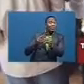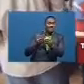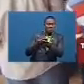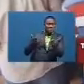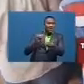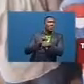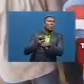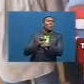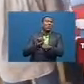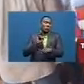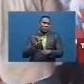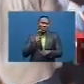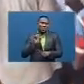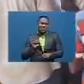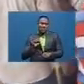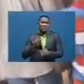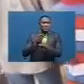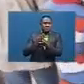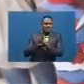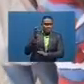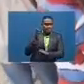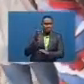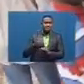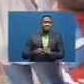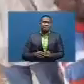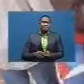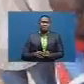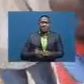the performance of their duties, ensure safety of life